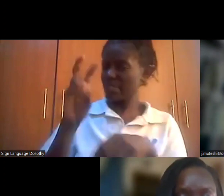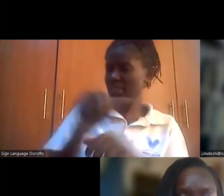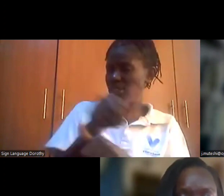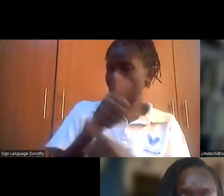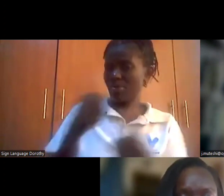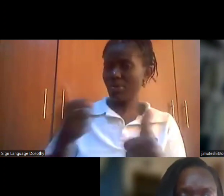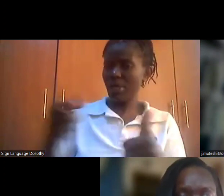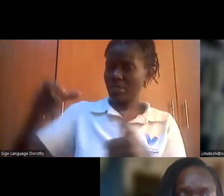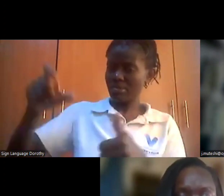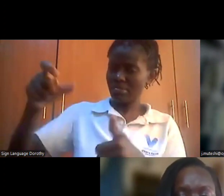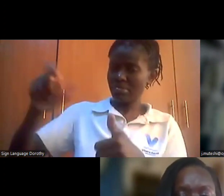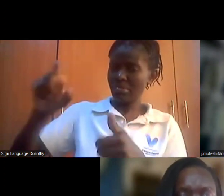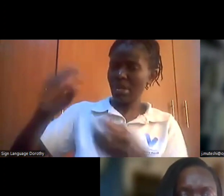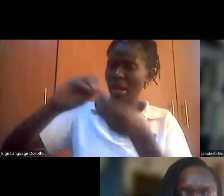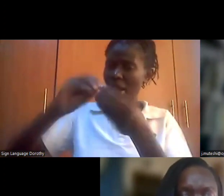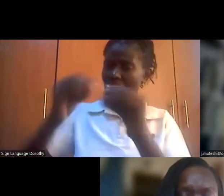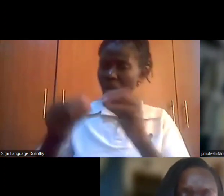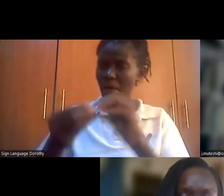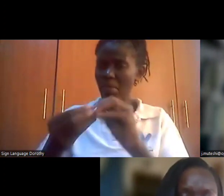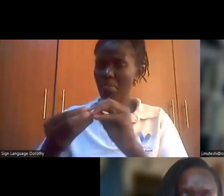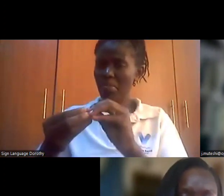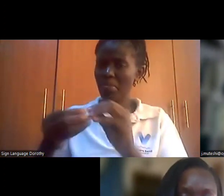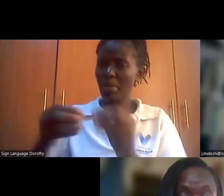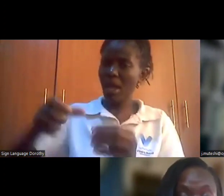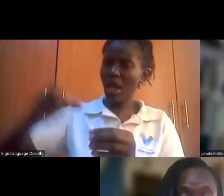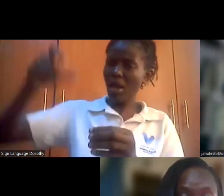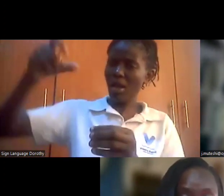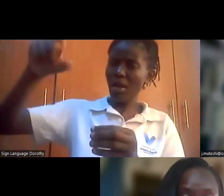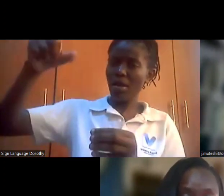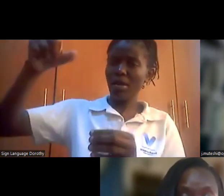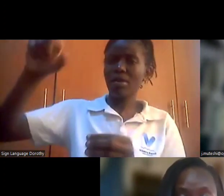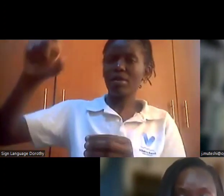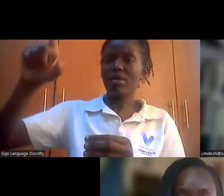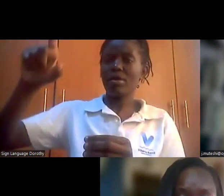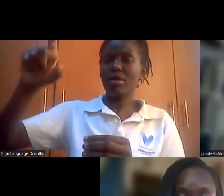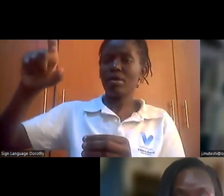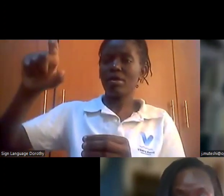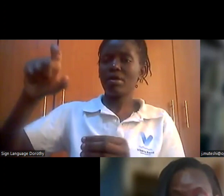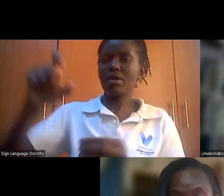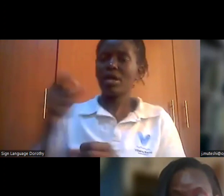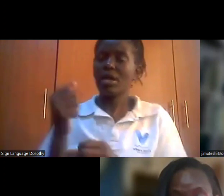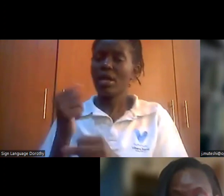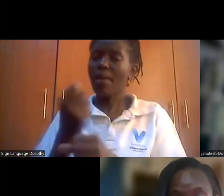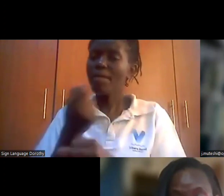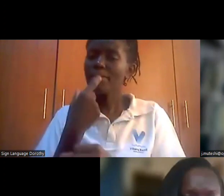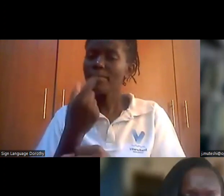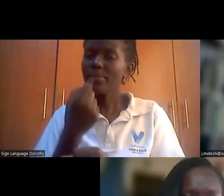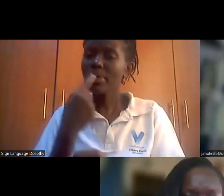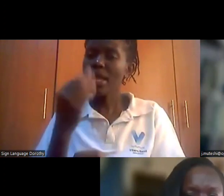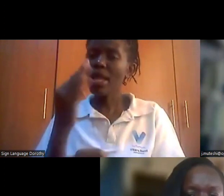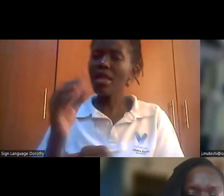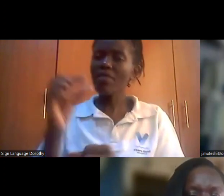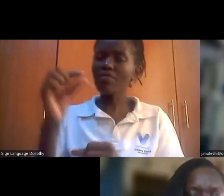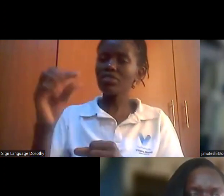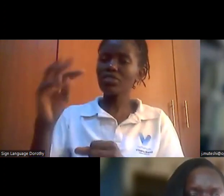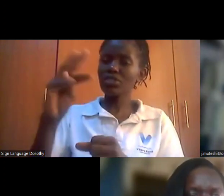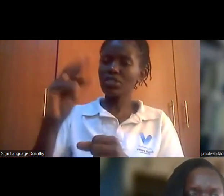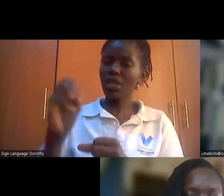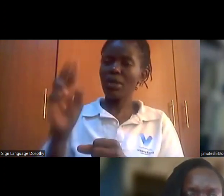the traditional cutter, performing also medicalized FGM through using the health supplies.